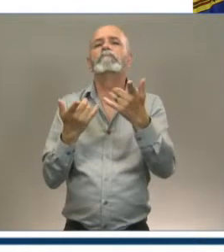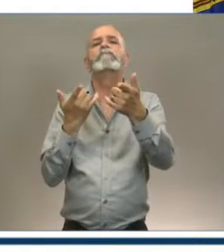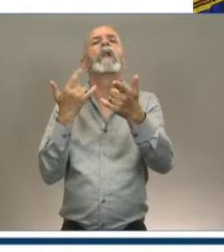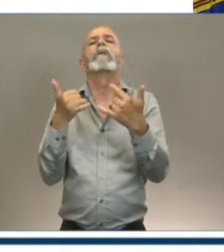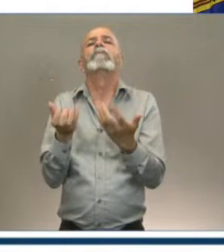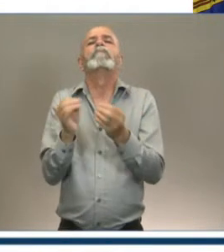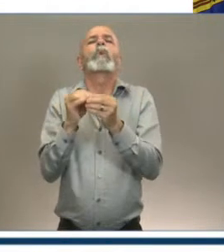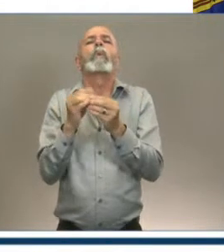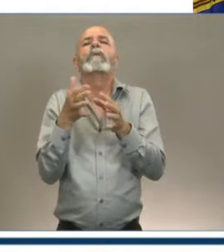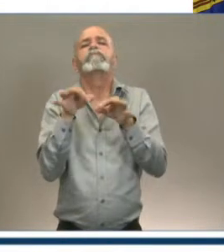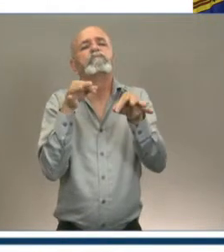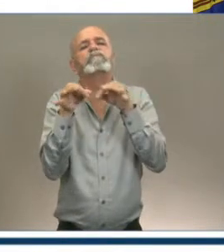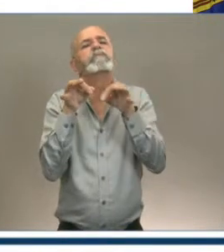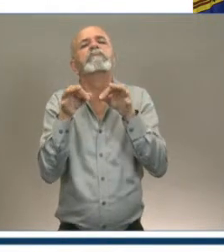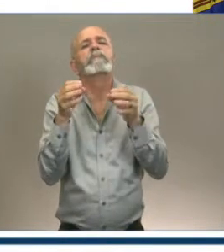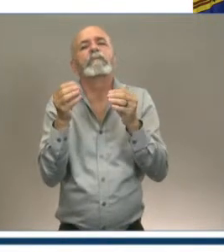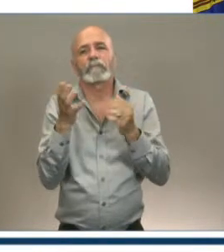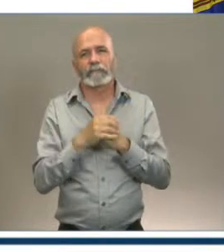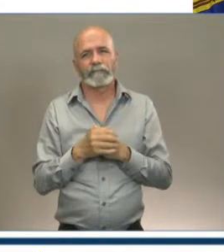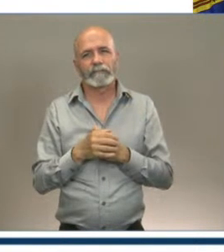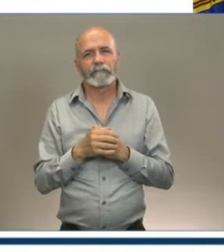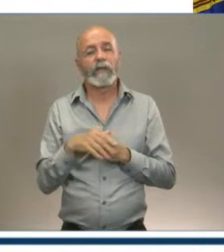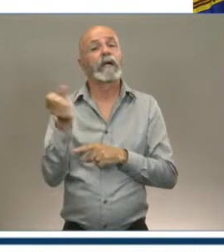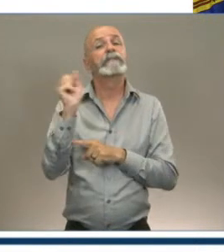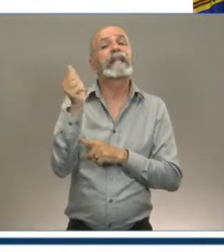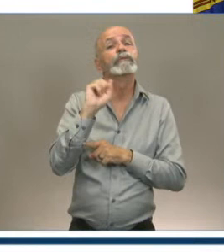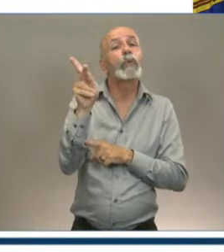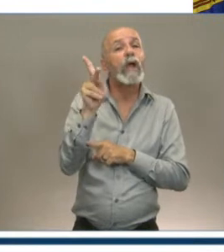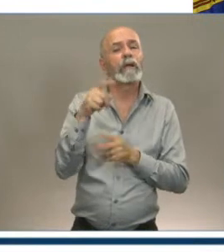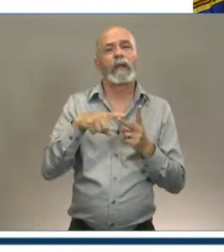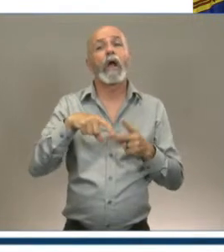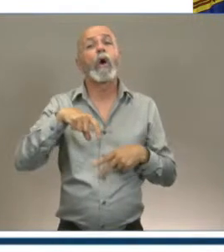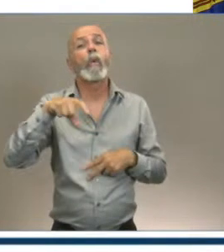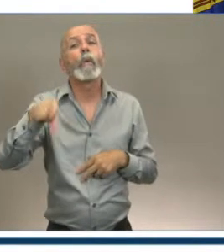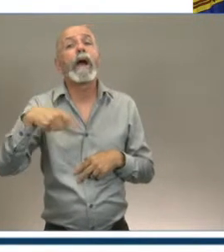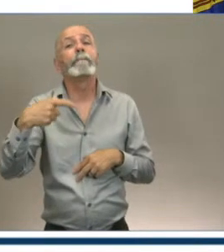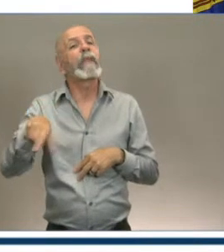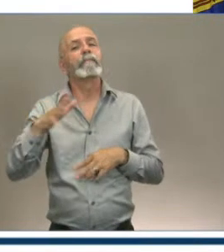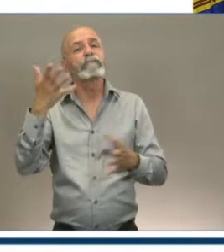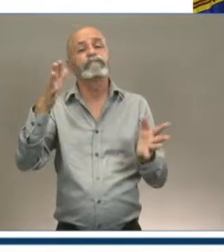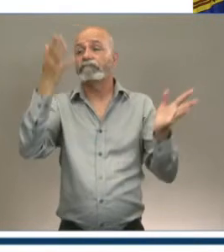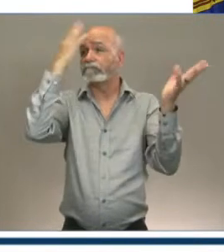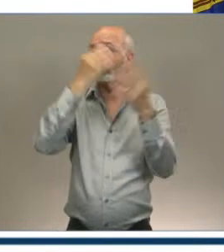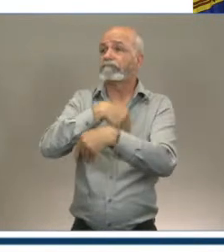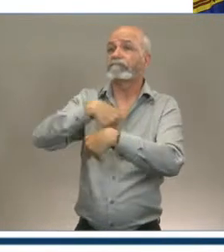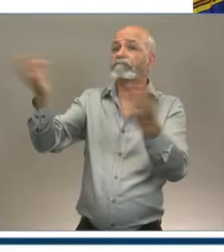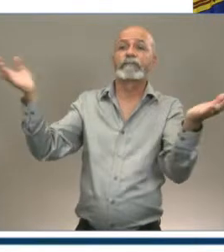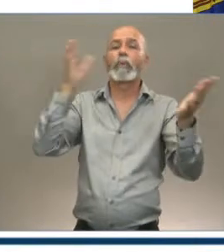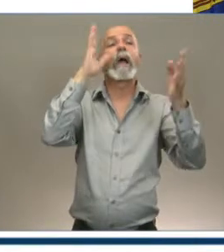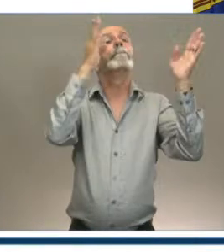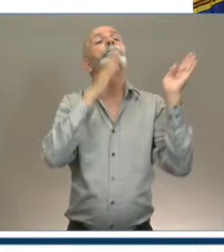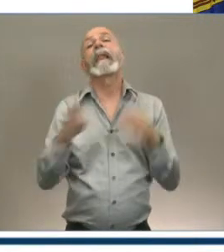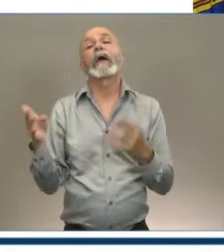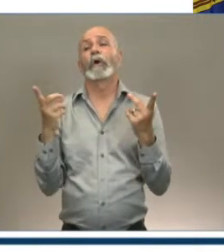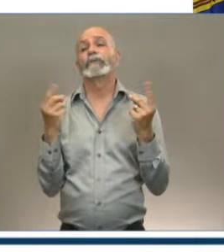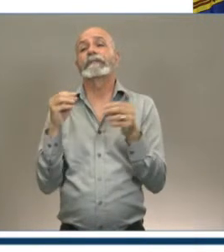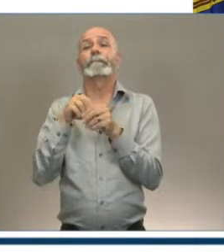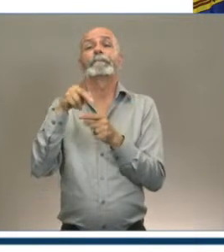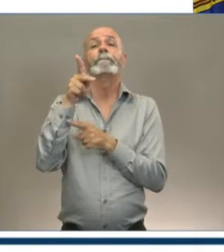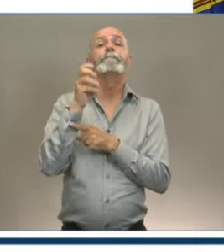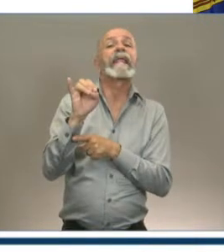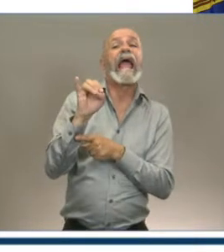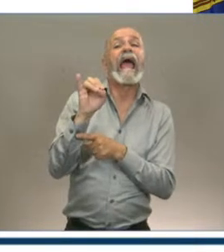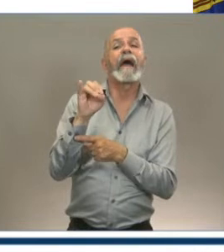get. Saskatchewan and Quebec have both released reopening plans, and PEI has said it's working towards family